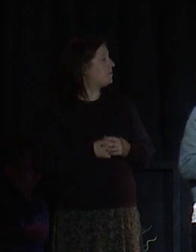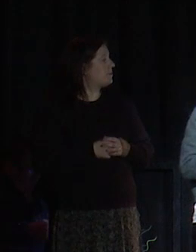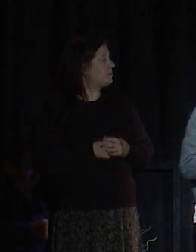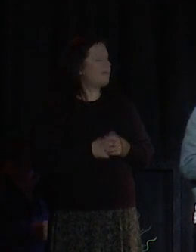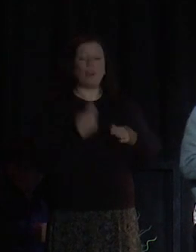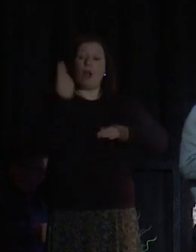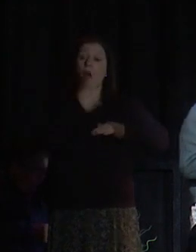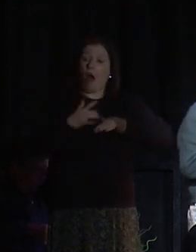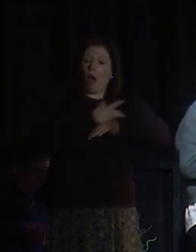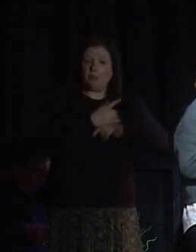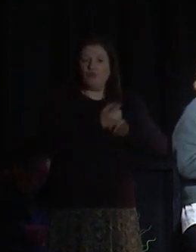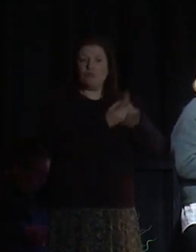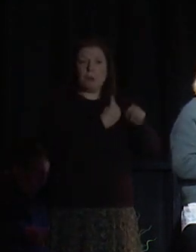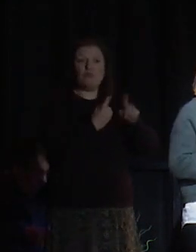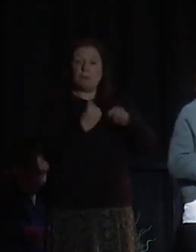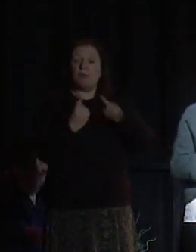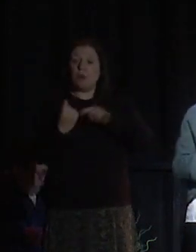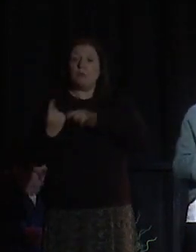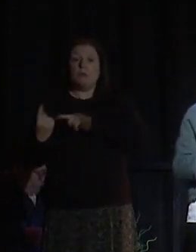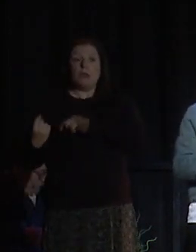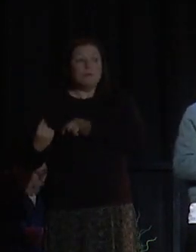Artists then responded to that, and